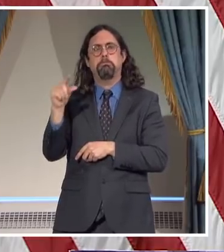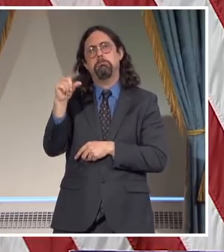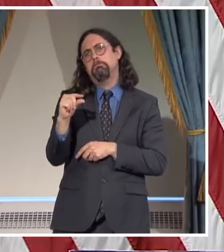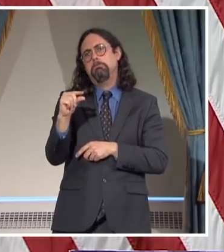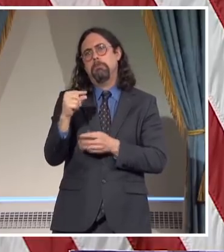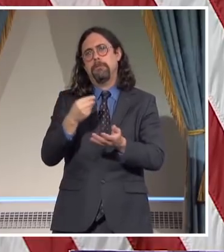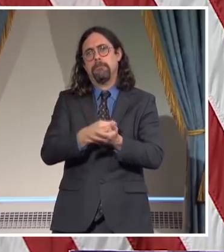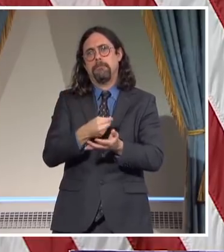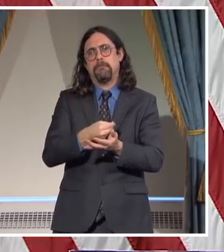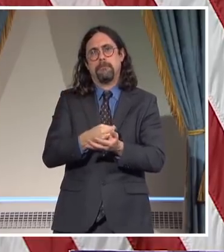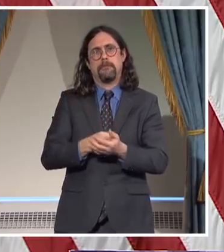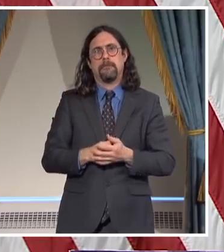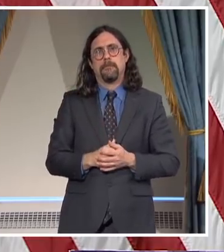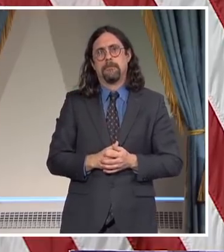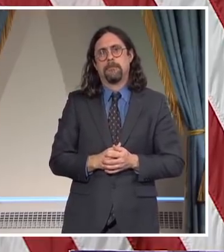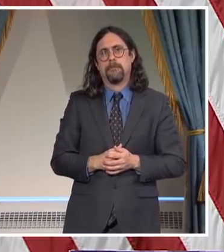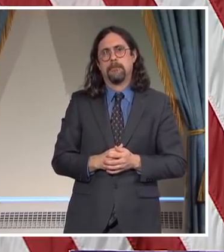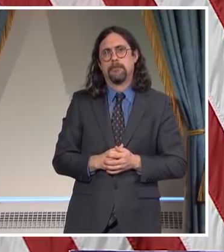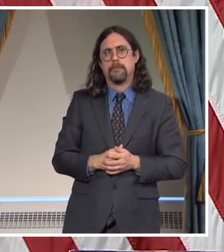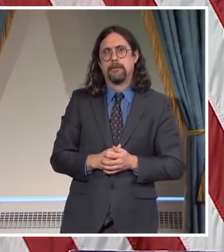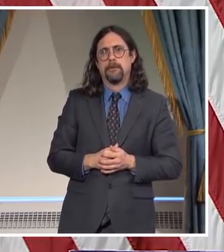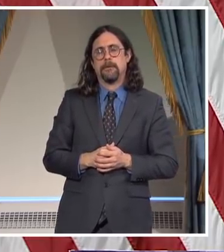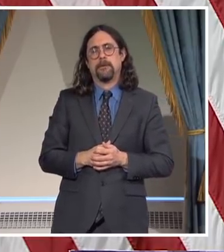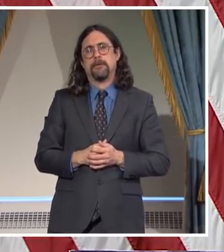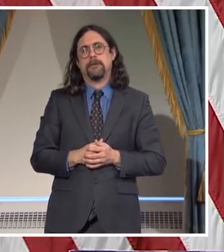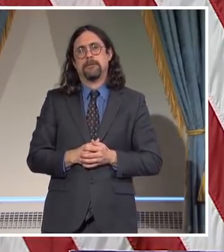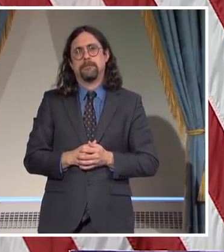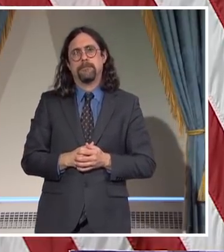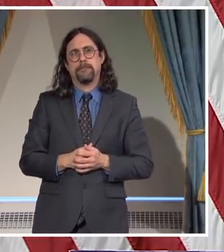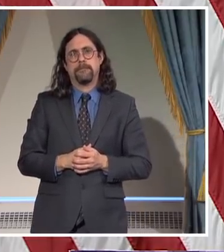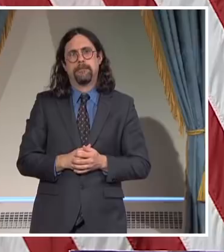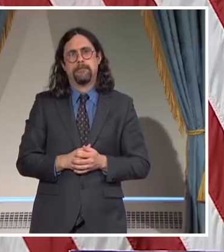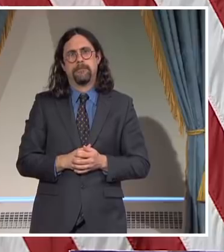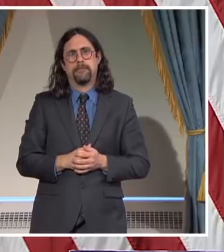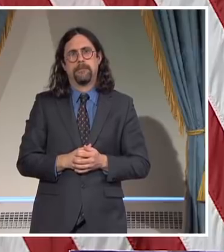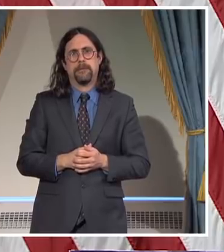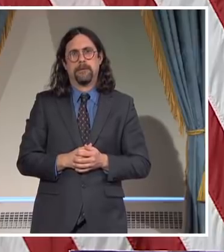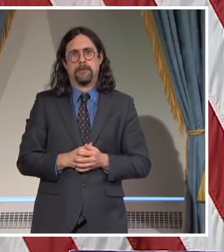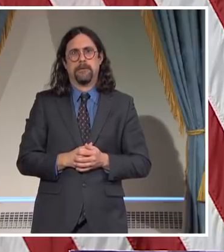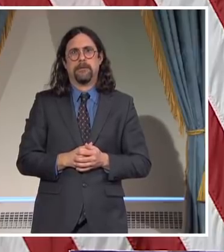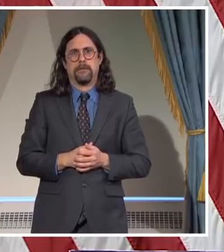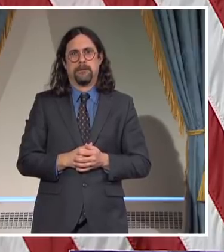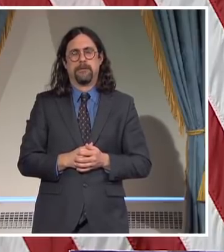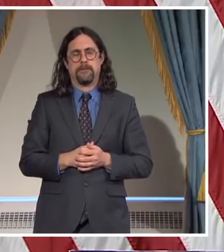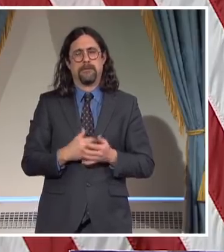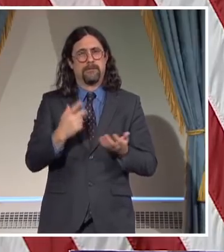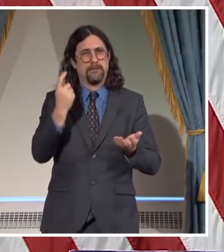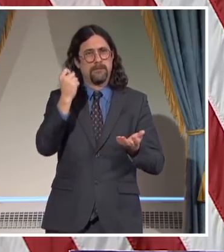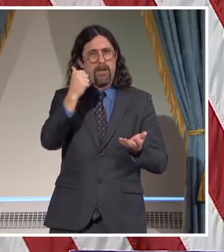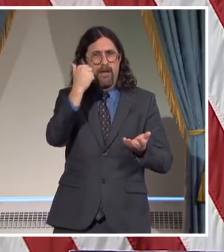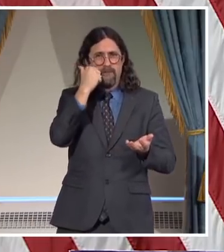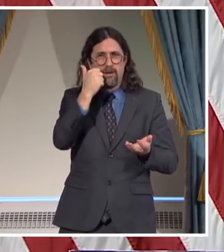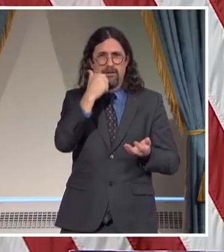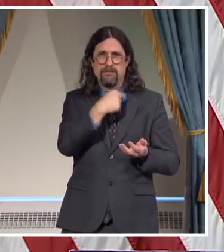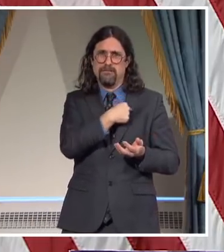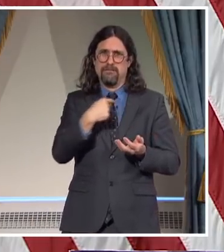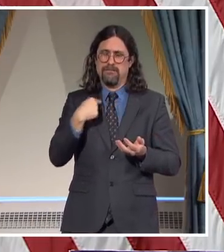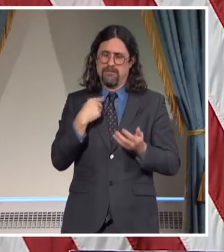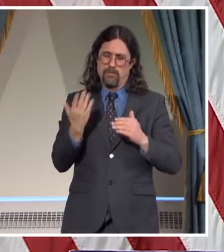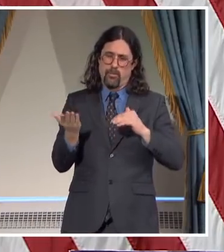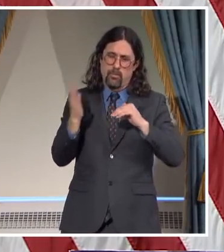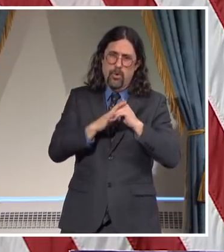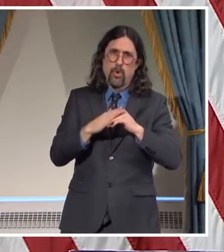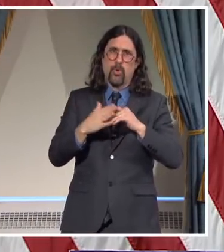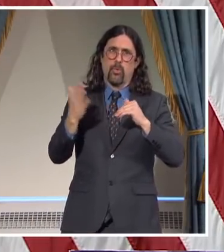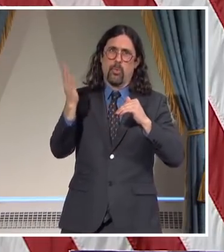we are every single day doing more and more to address COVID-19. We are doing more and more to help people in need,